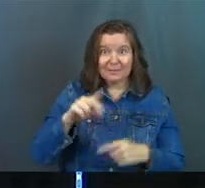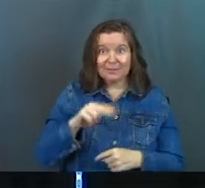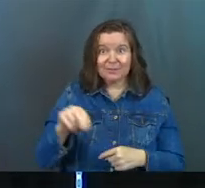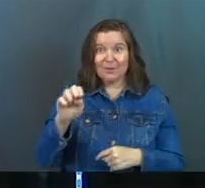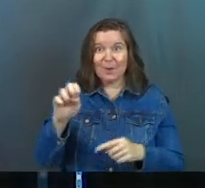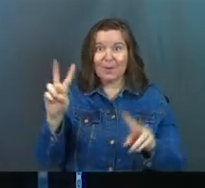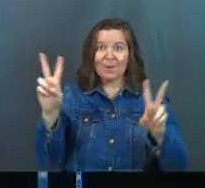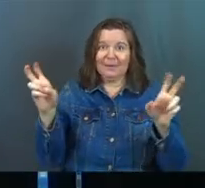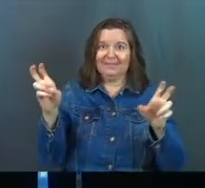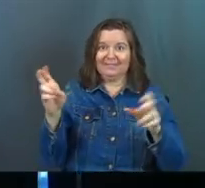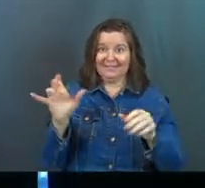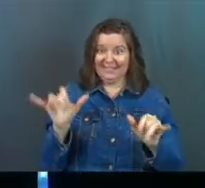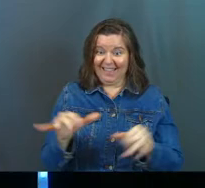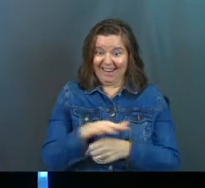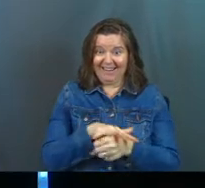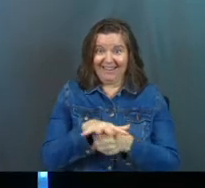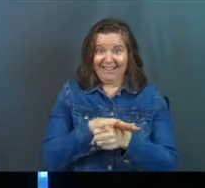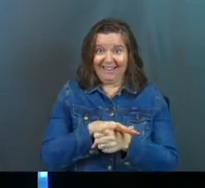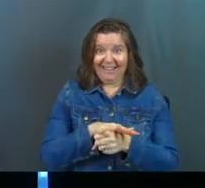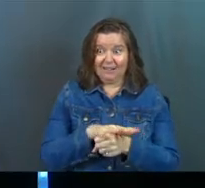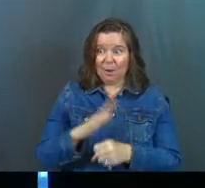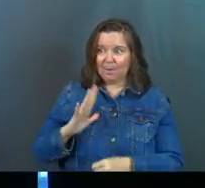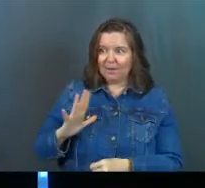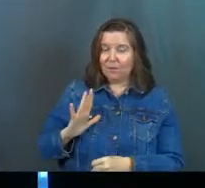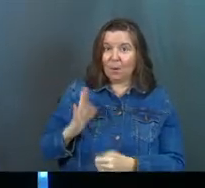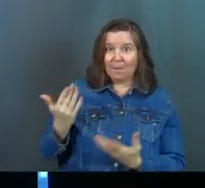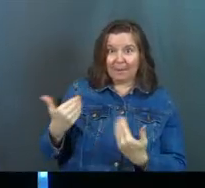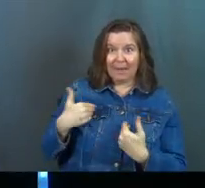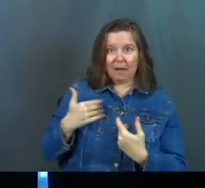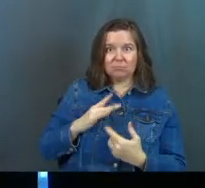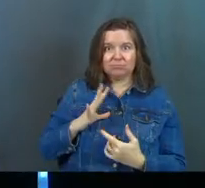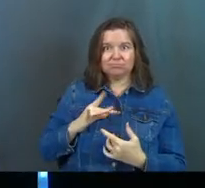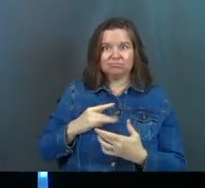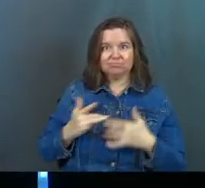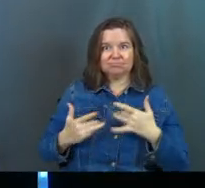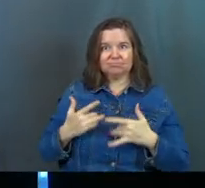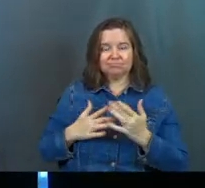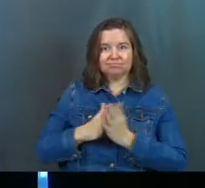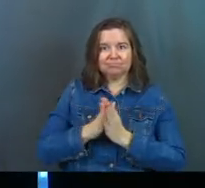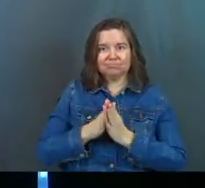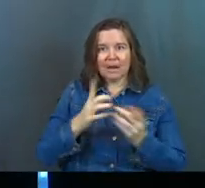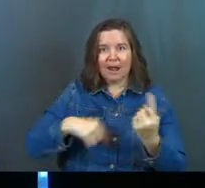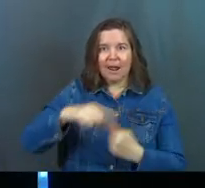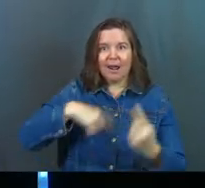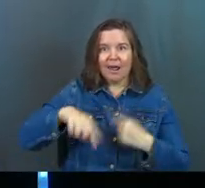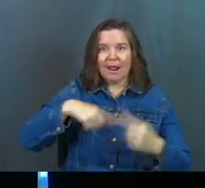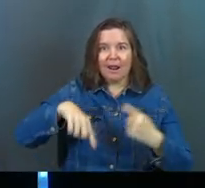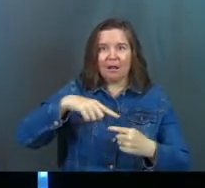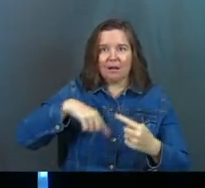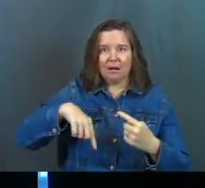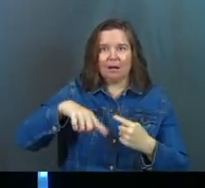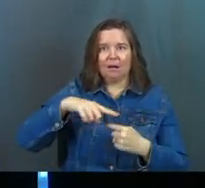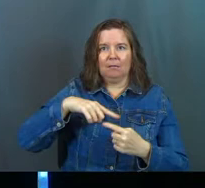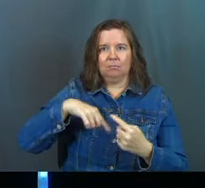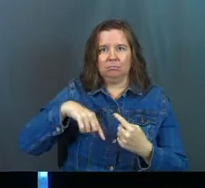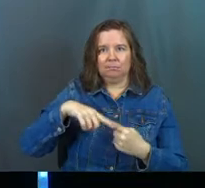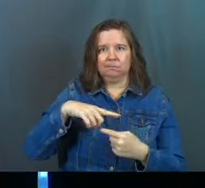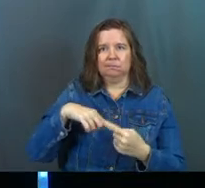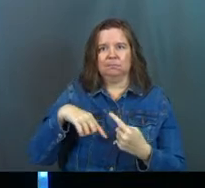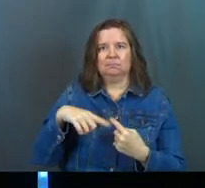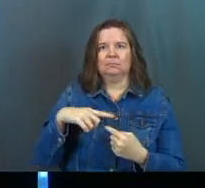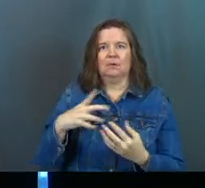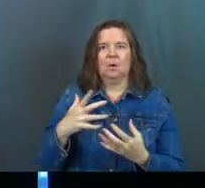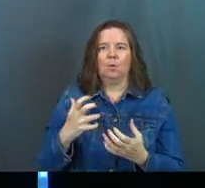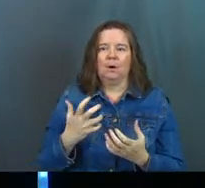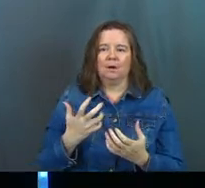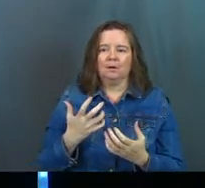zone? Anybody used to be in the spin zone and would like to get back? I think a lot of us